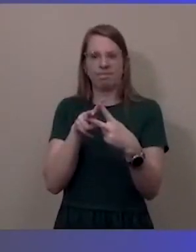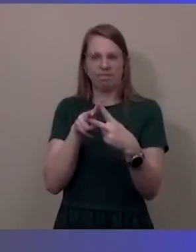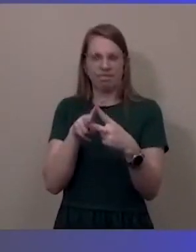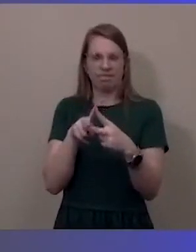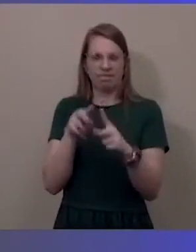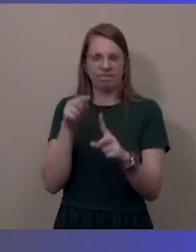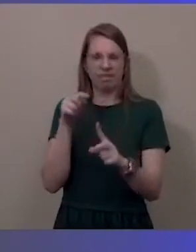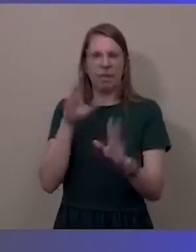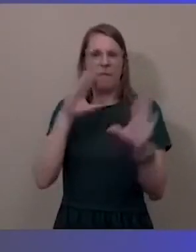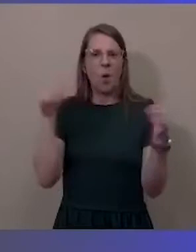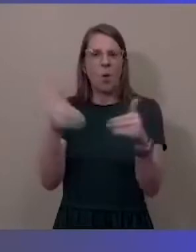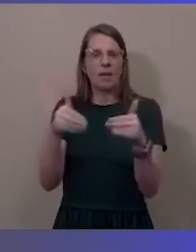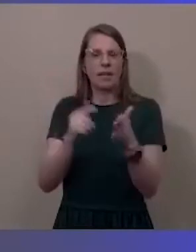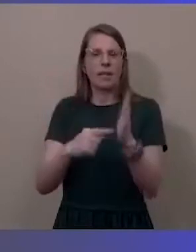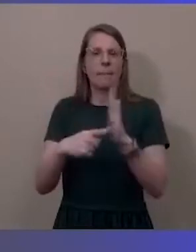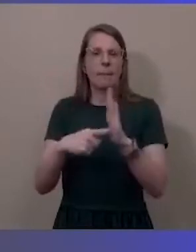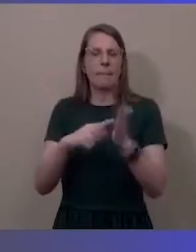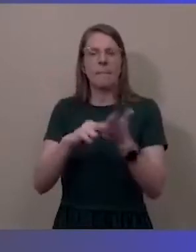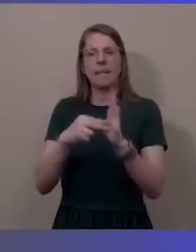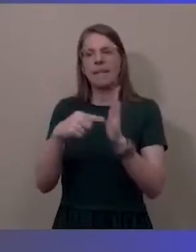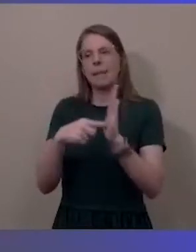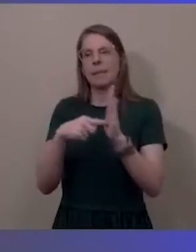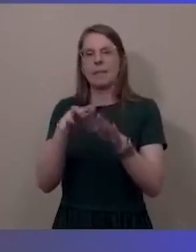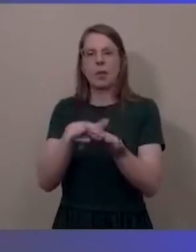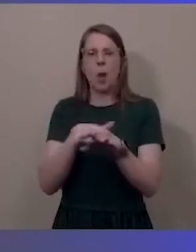Alzheimer's. They slow the symptoms.